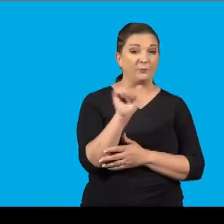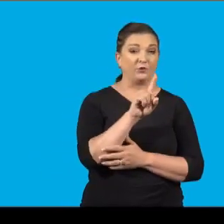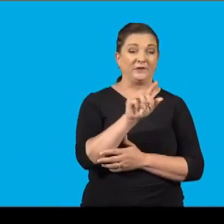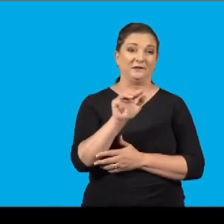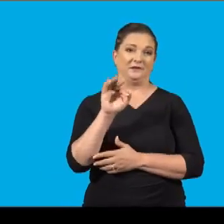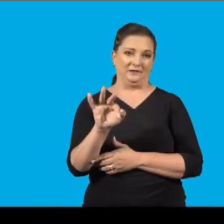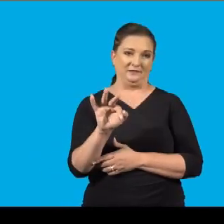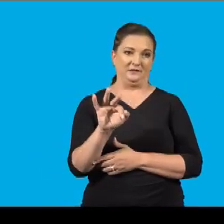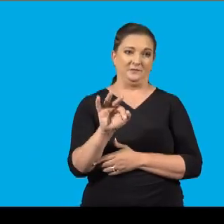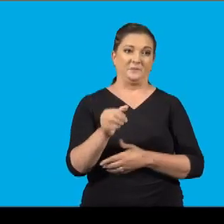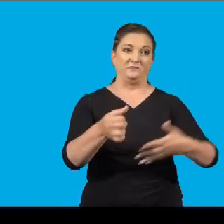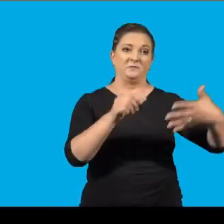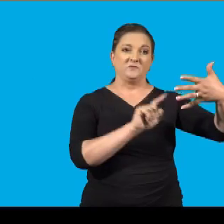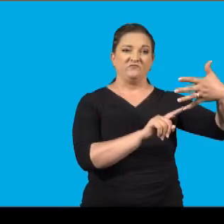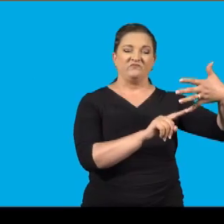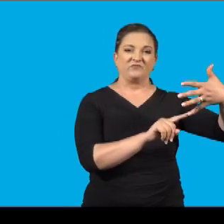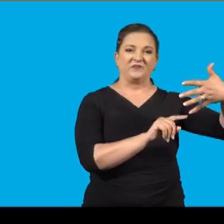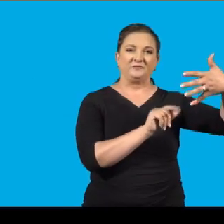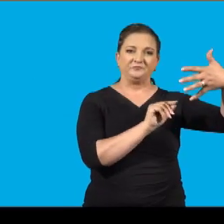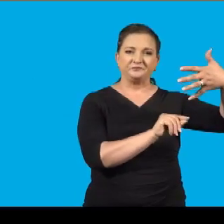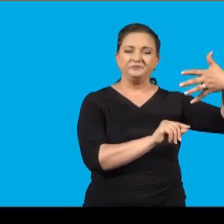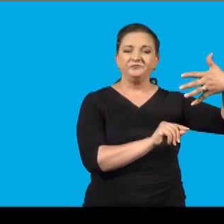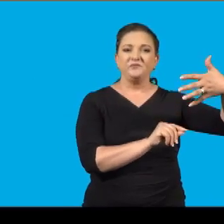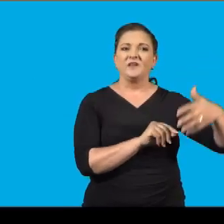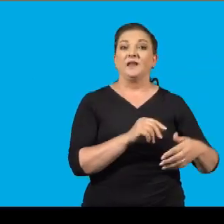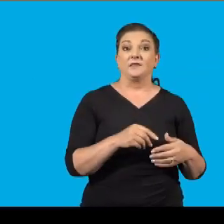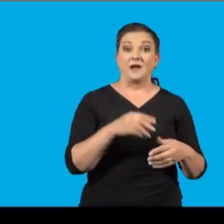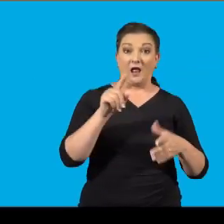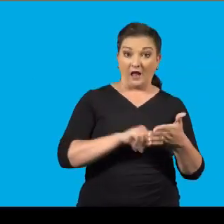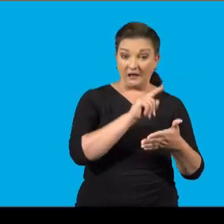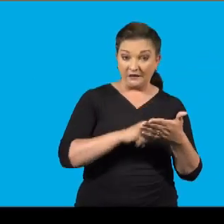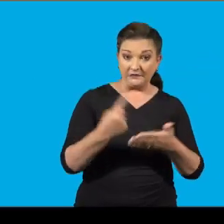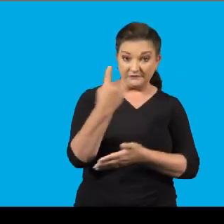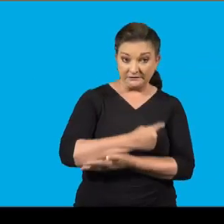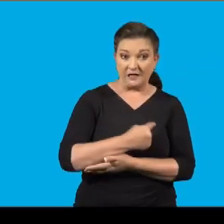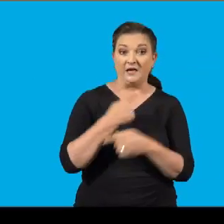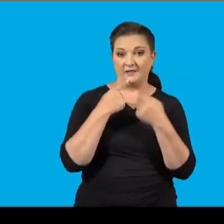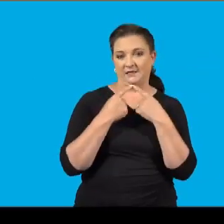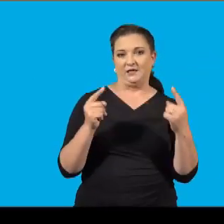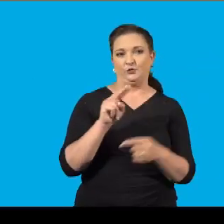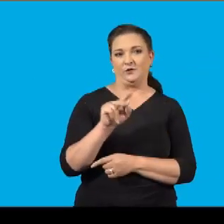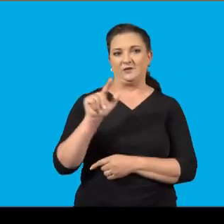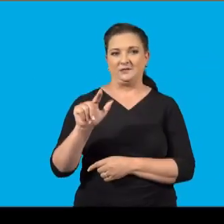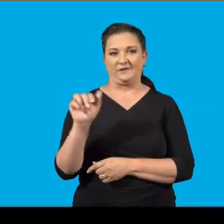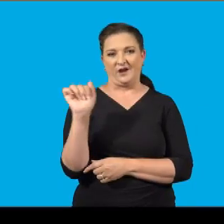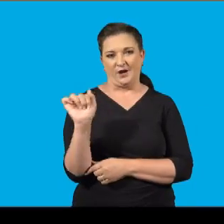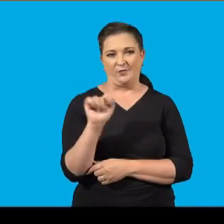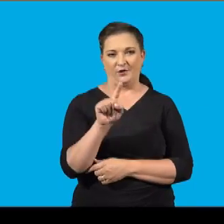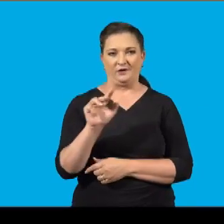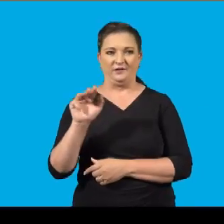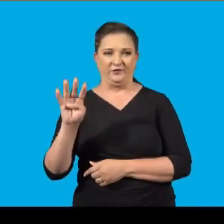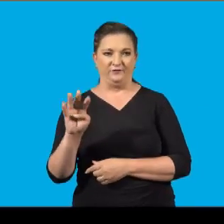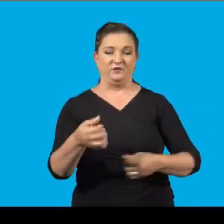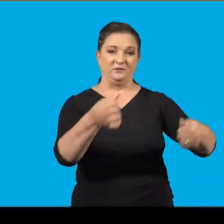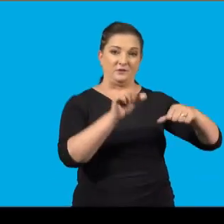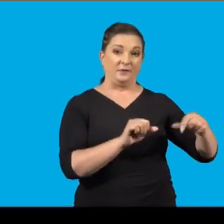killed. Election date was announced the 27th of April 1994. The ANC then won,